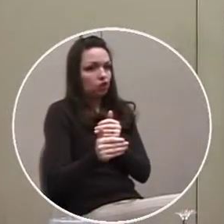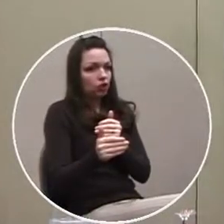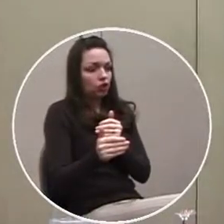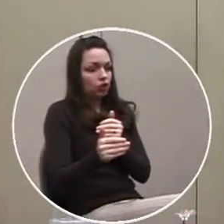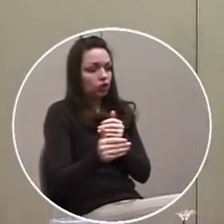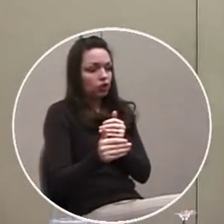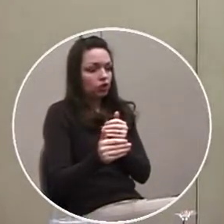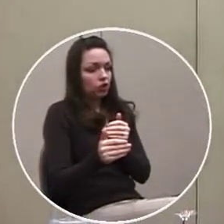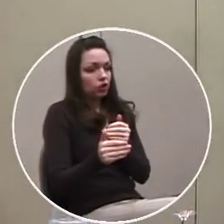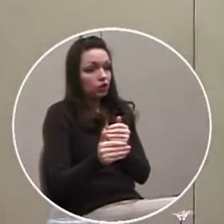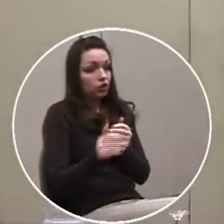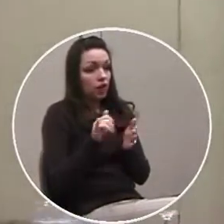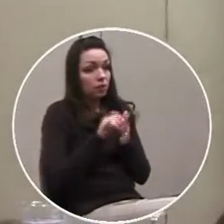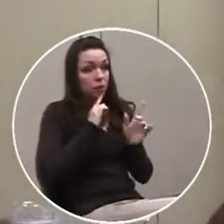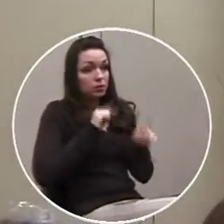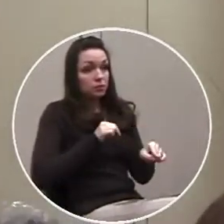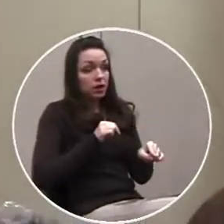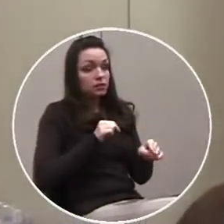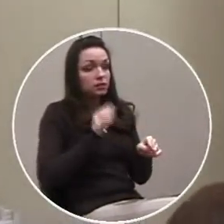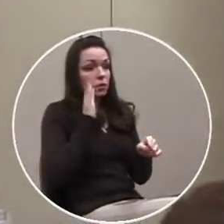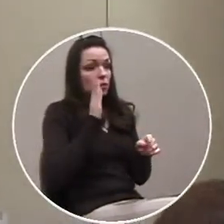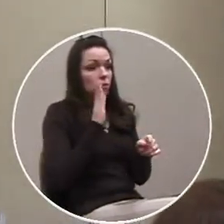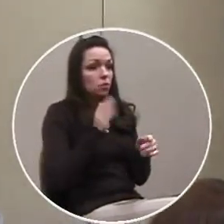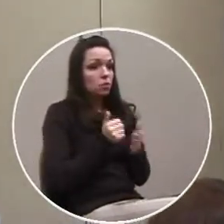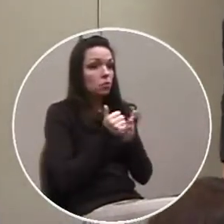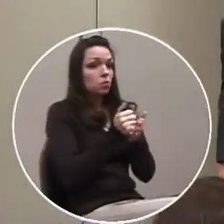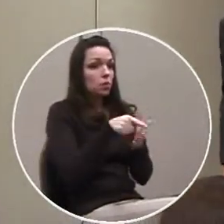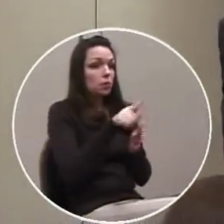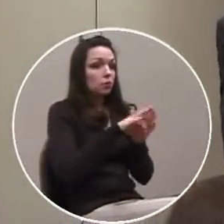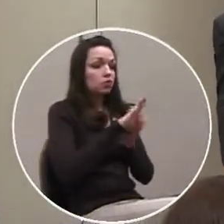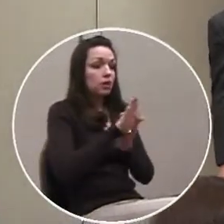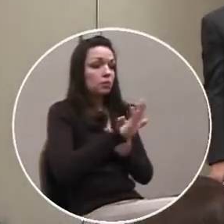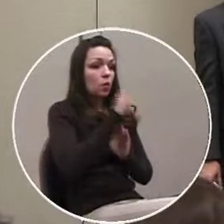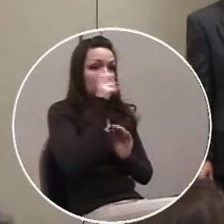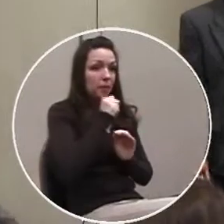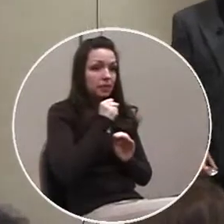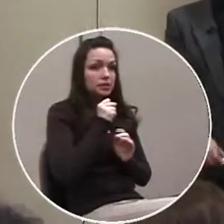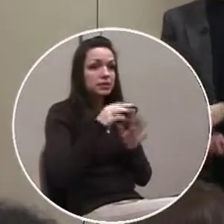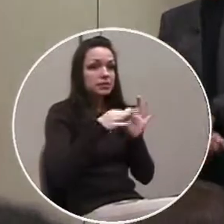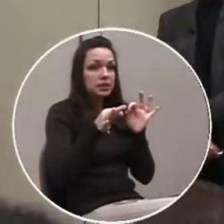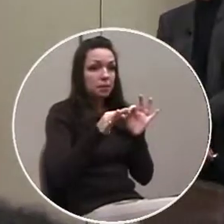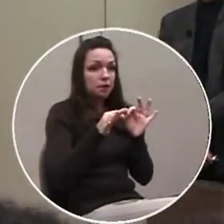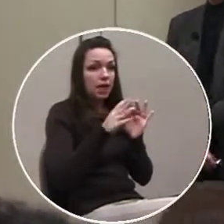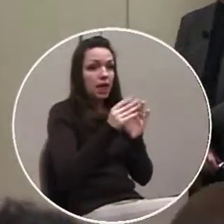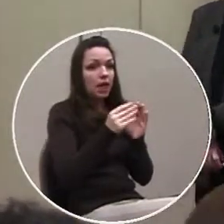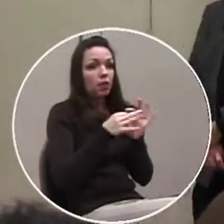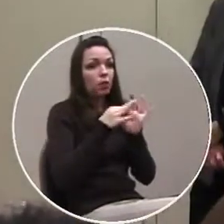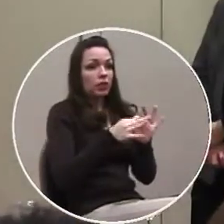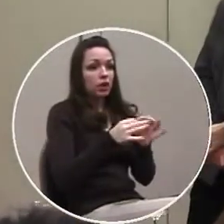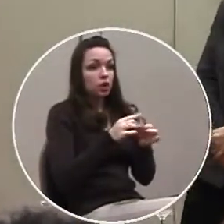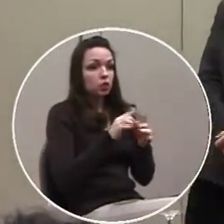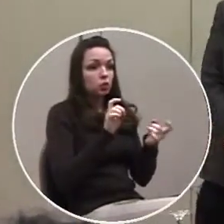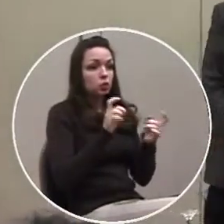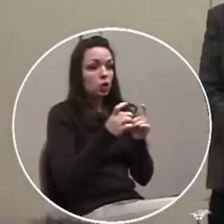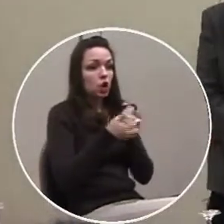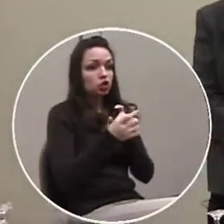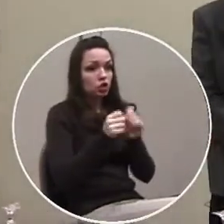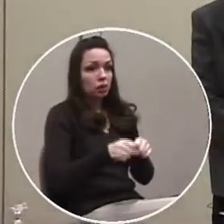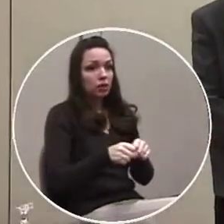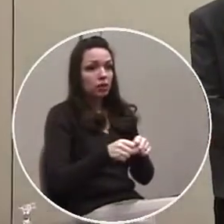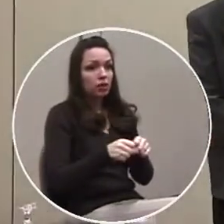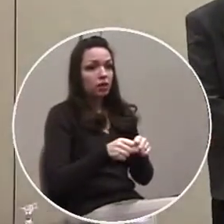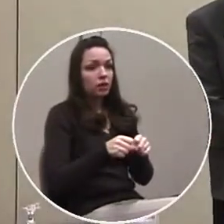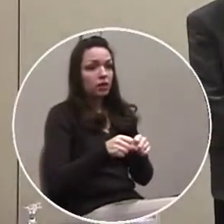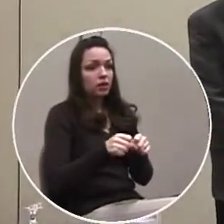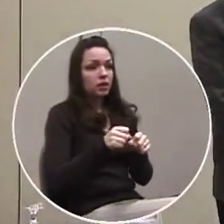These responses help you develop your hypothesis statement, and they're related to alterable features of the